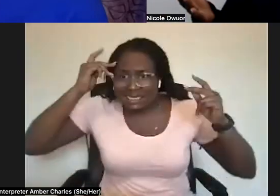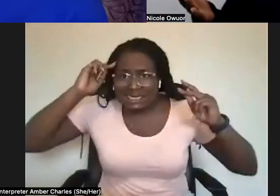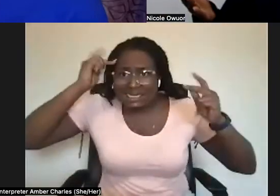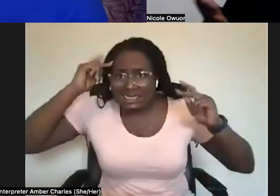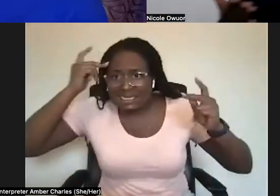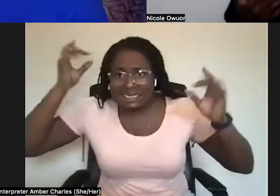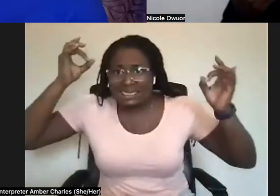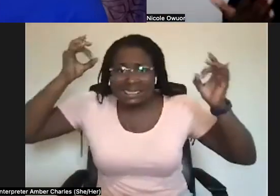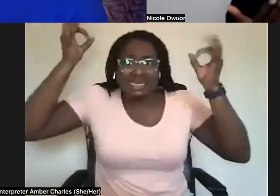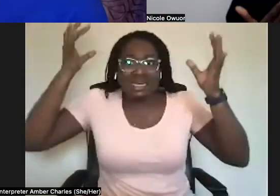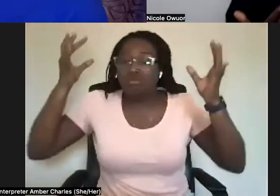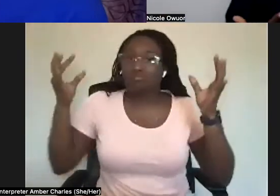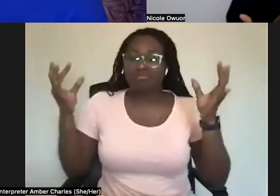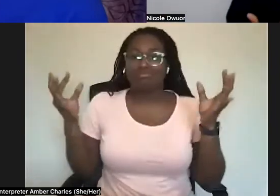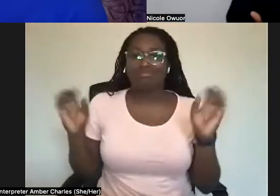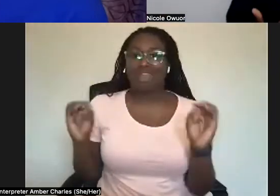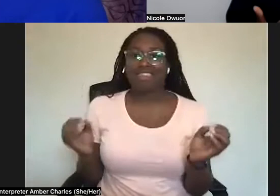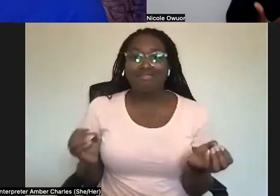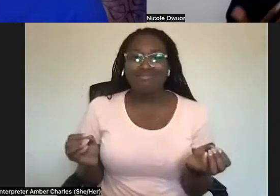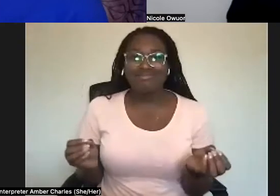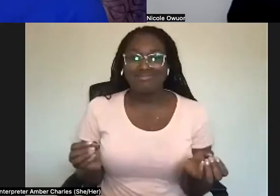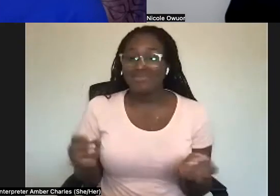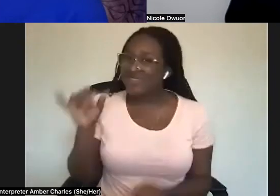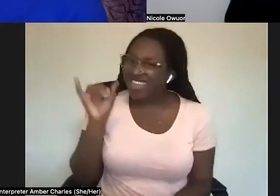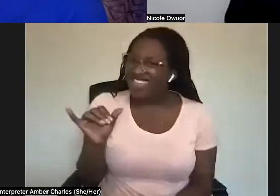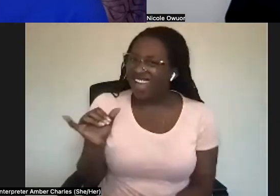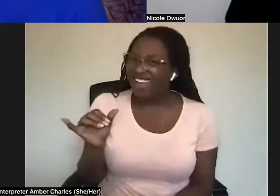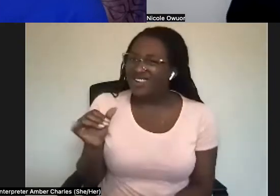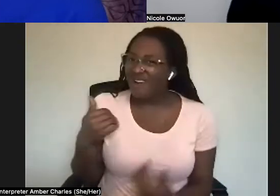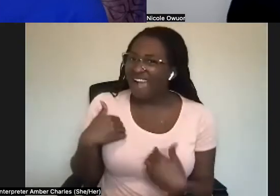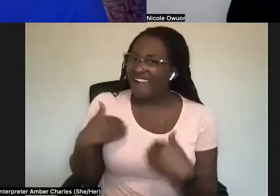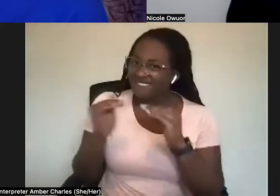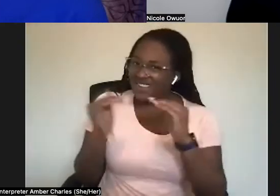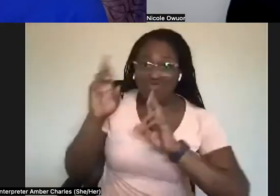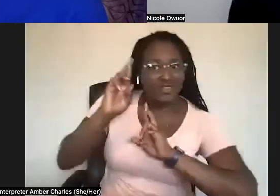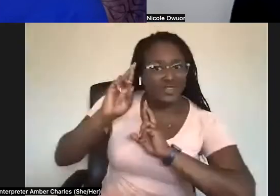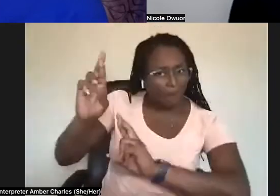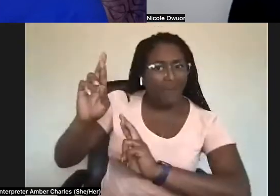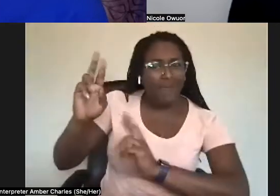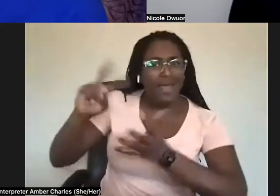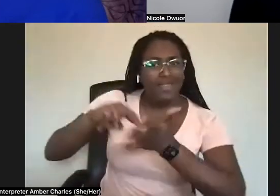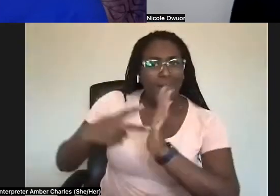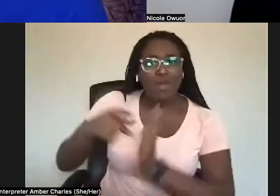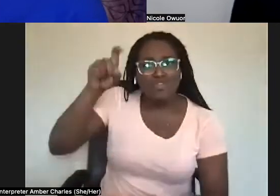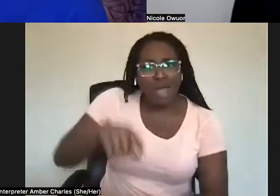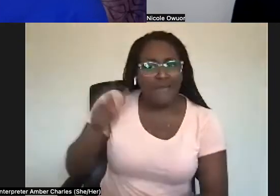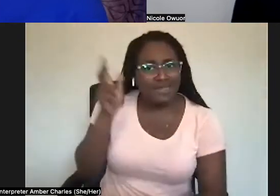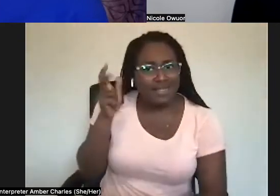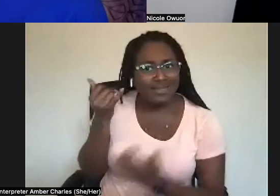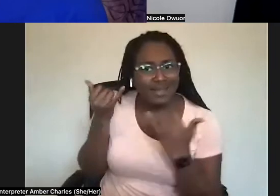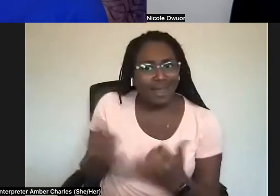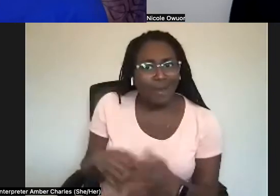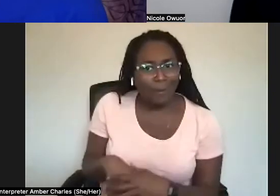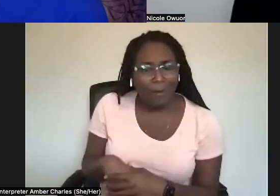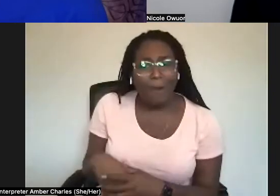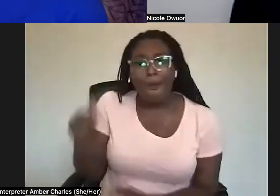that actually brought a level of respect. It commanded that you must listen to us now, because look